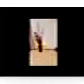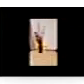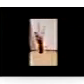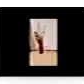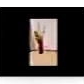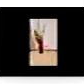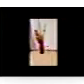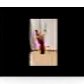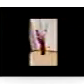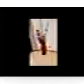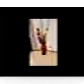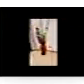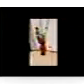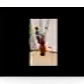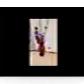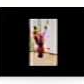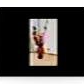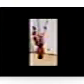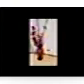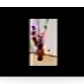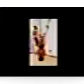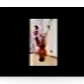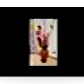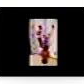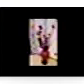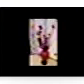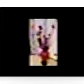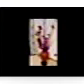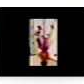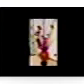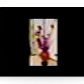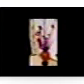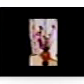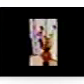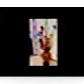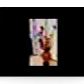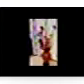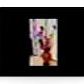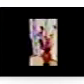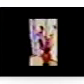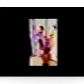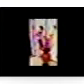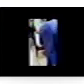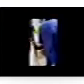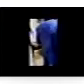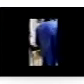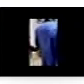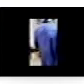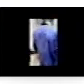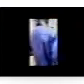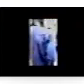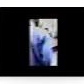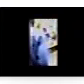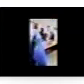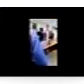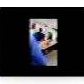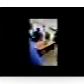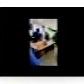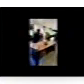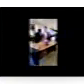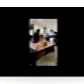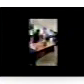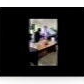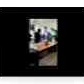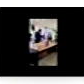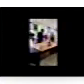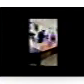God bless you. We're looking at 1 John chapter 3. 1 John chapter 3.